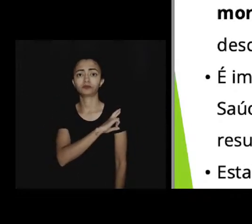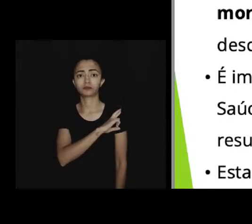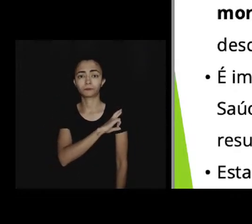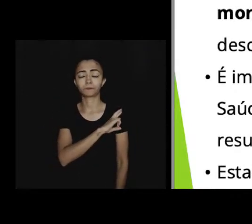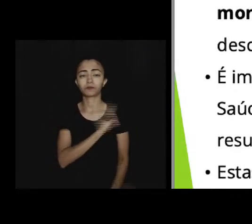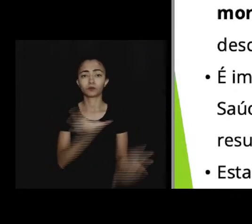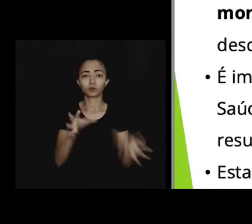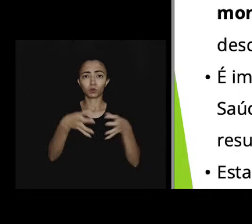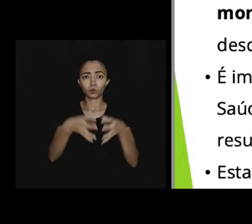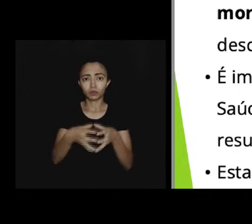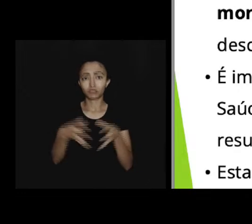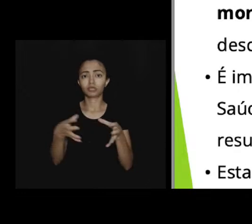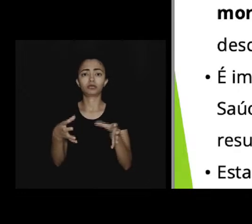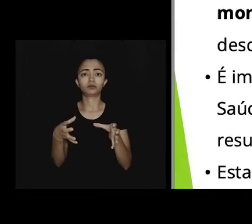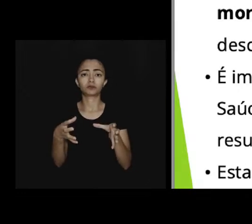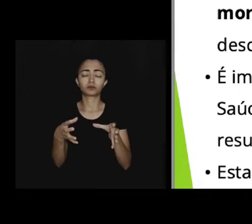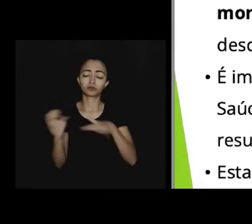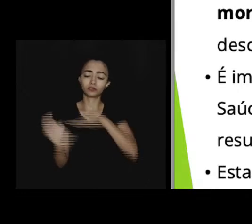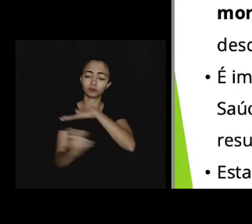the professional